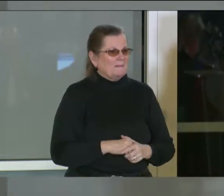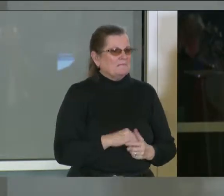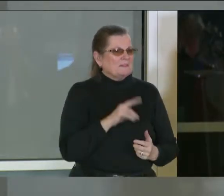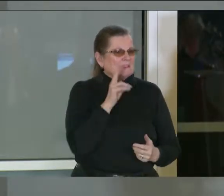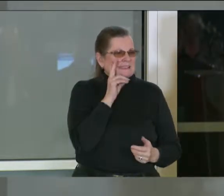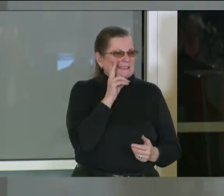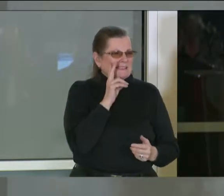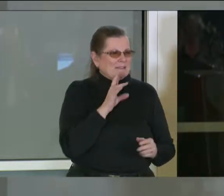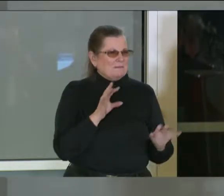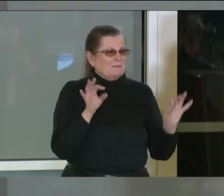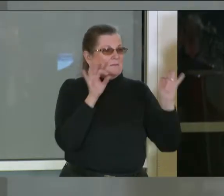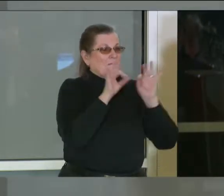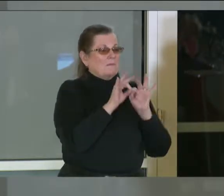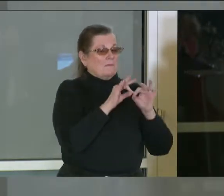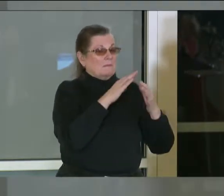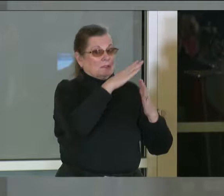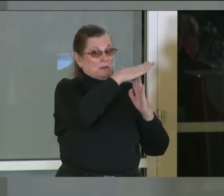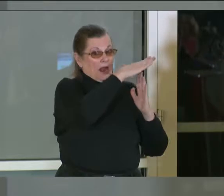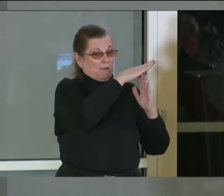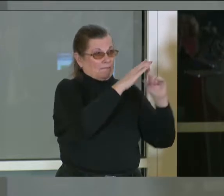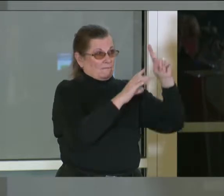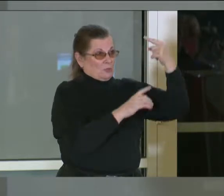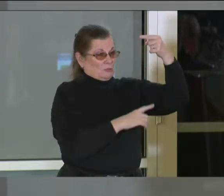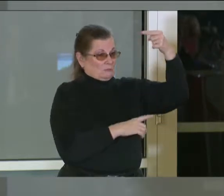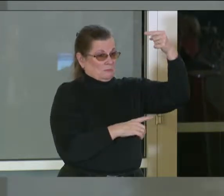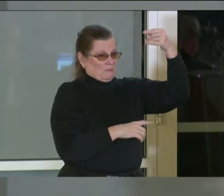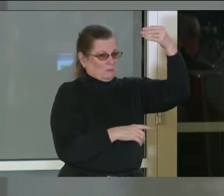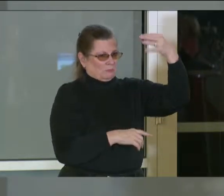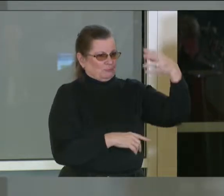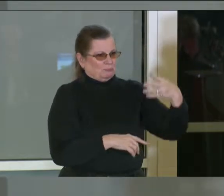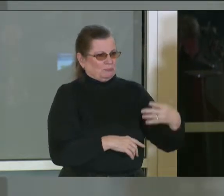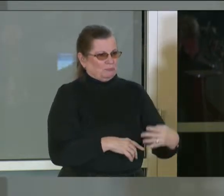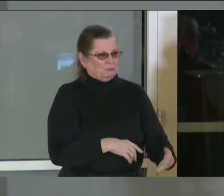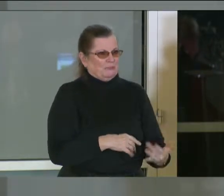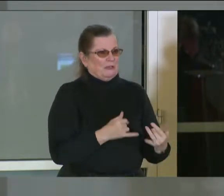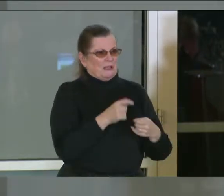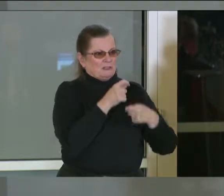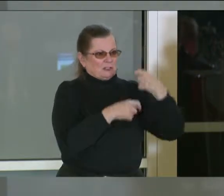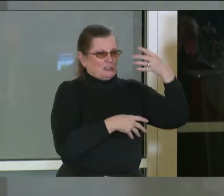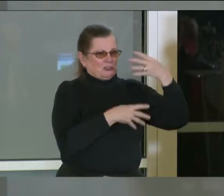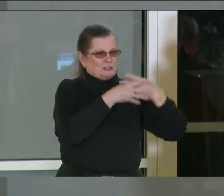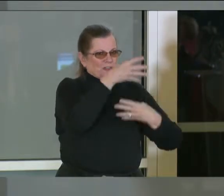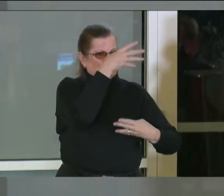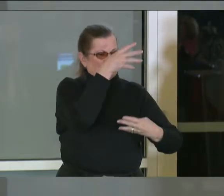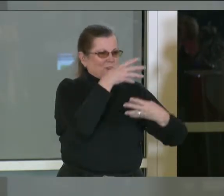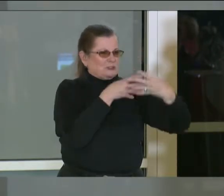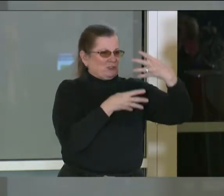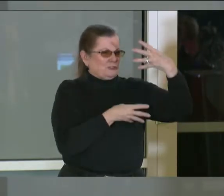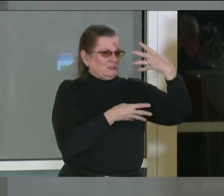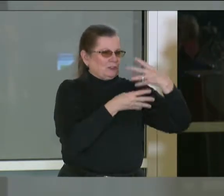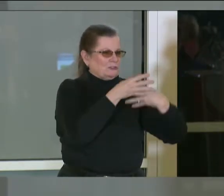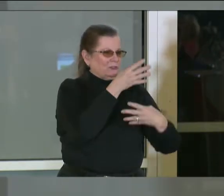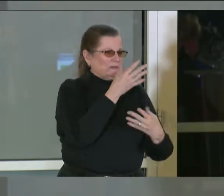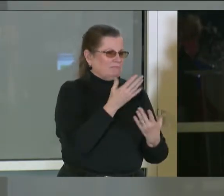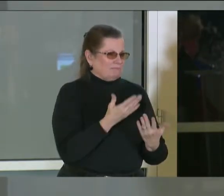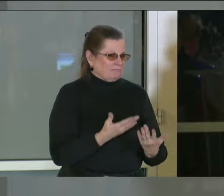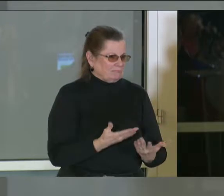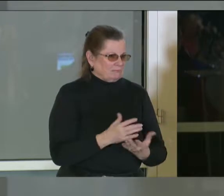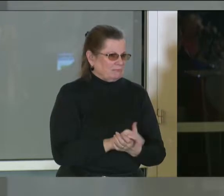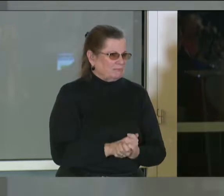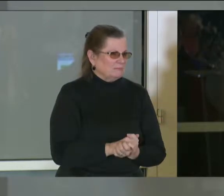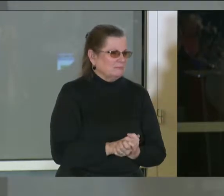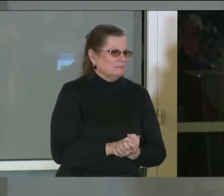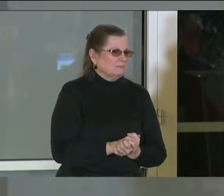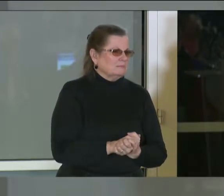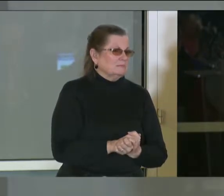important if that changed after discussion with residents. So we're going to see last time housing was at